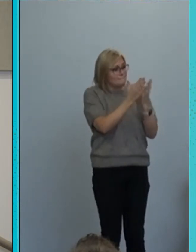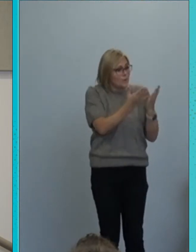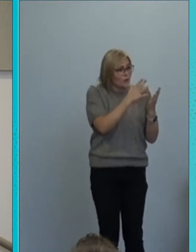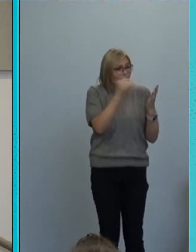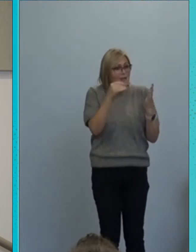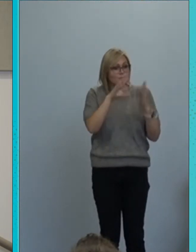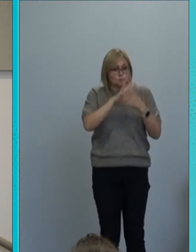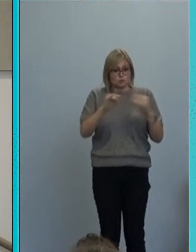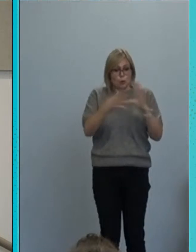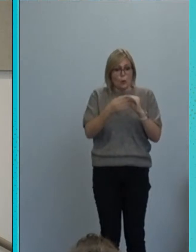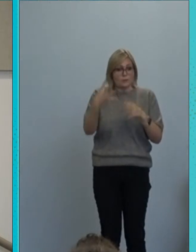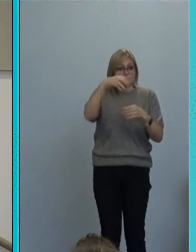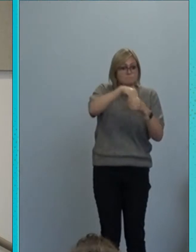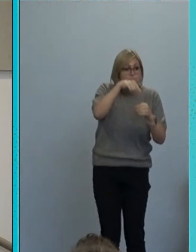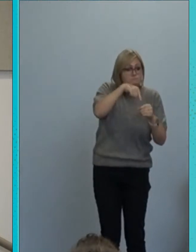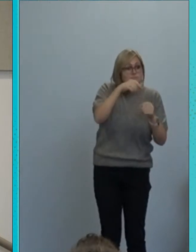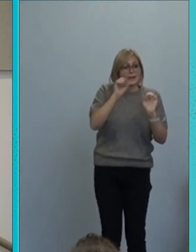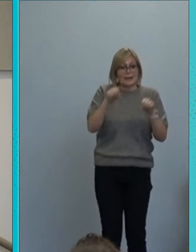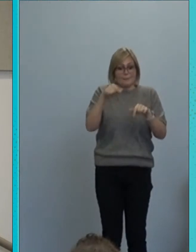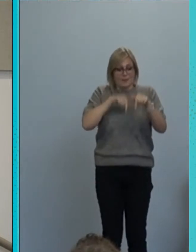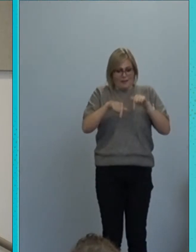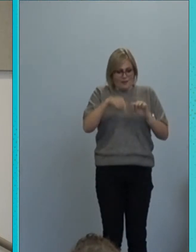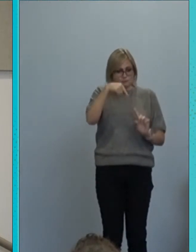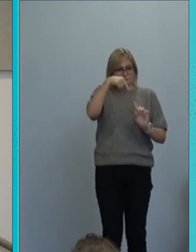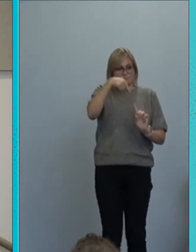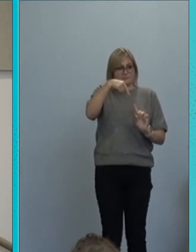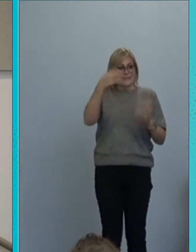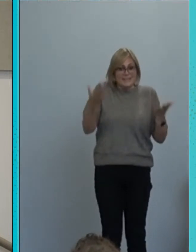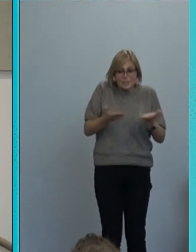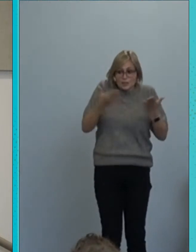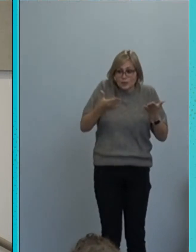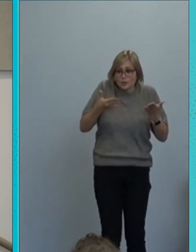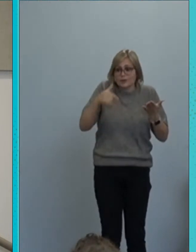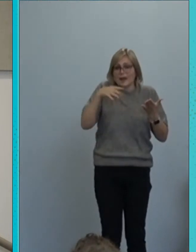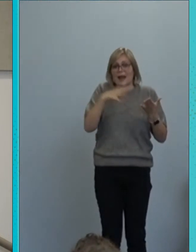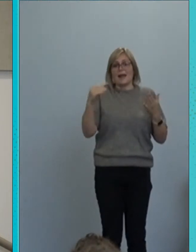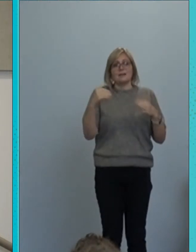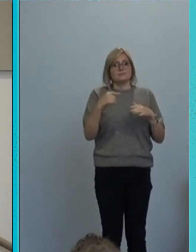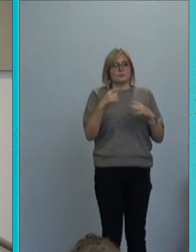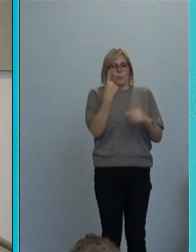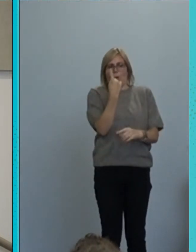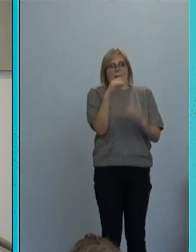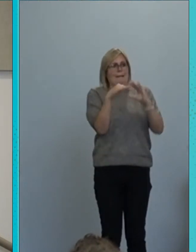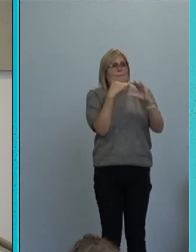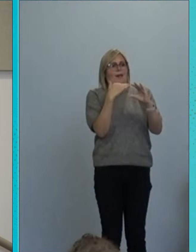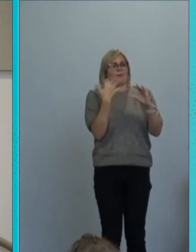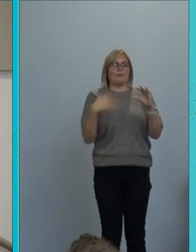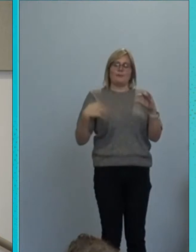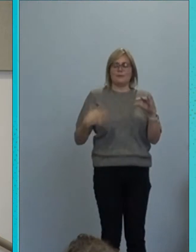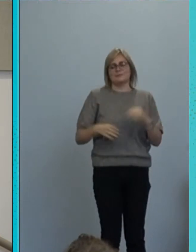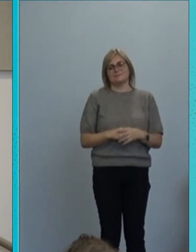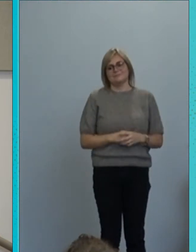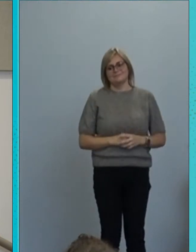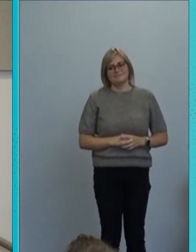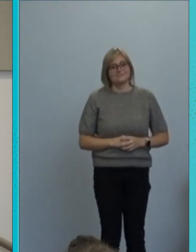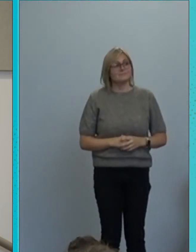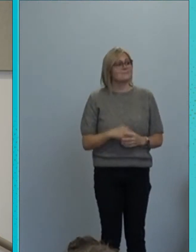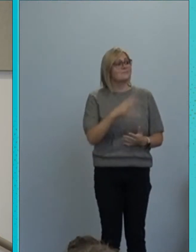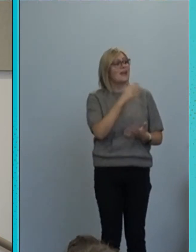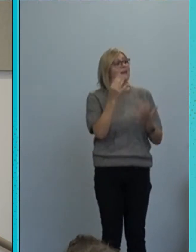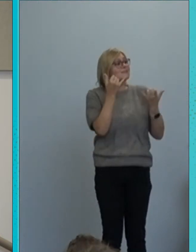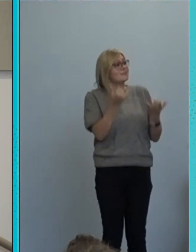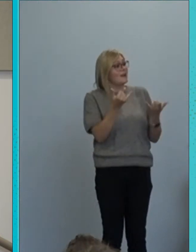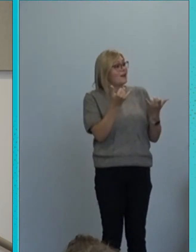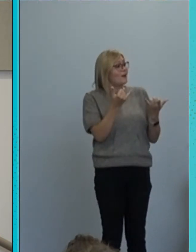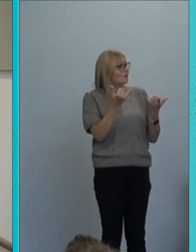can be traced right back here and to an obscure email. And with that, without